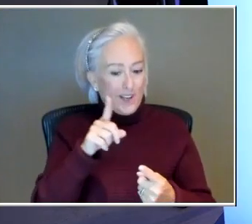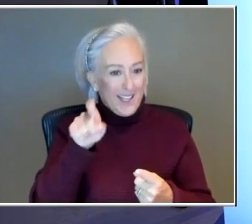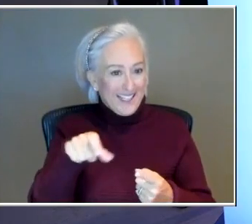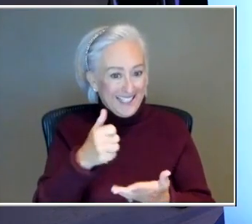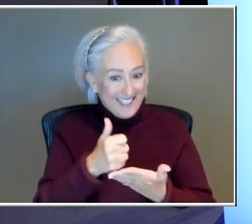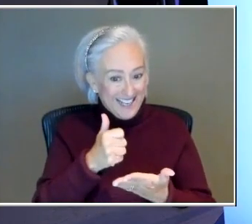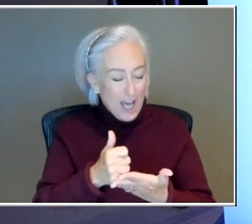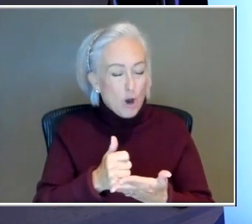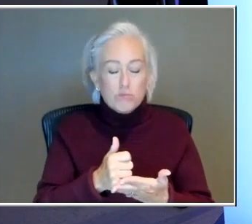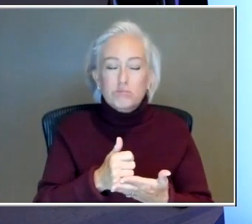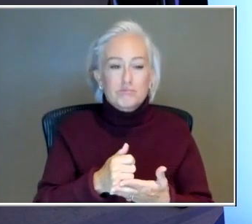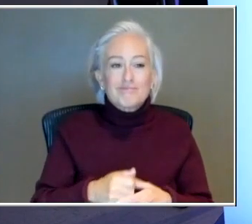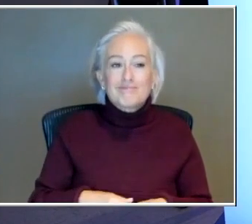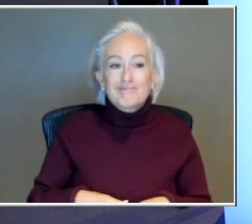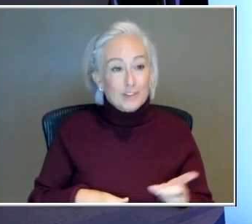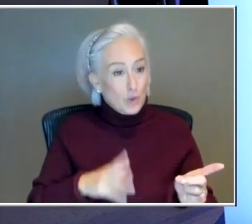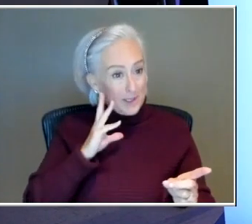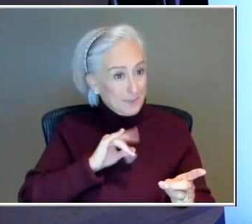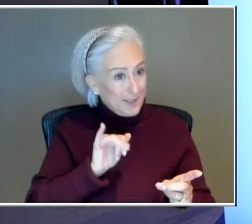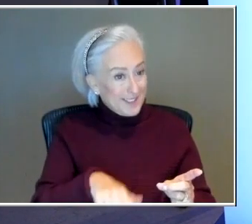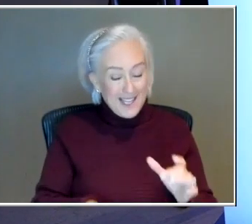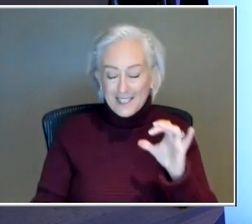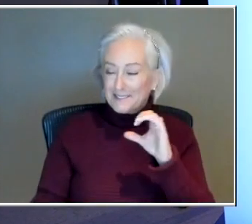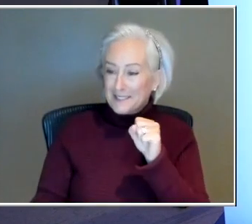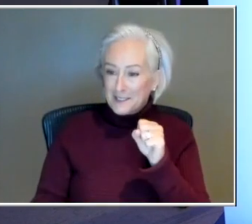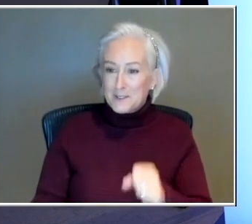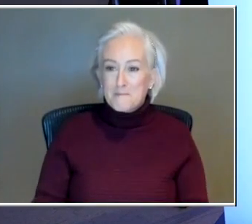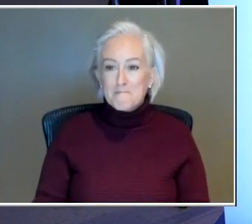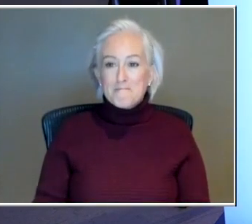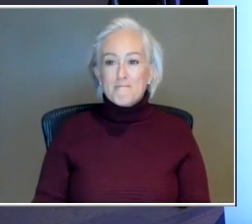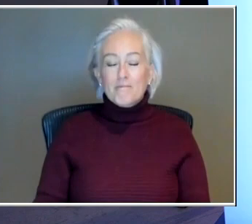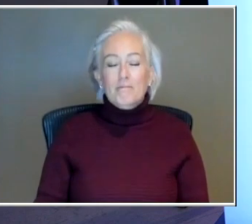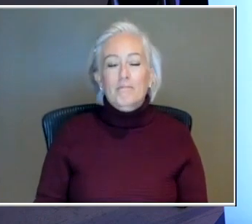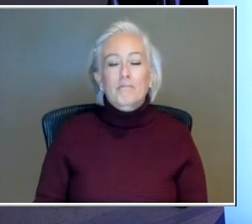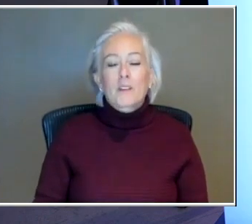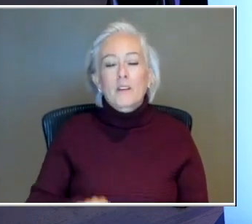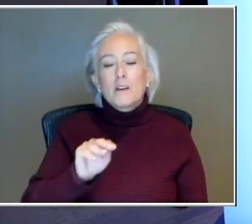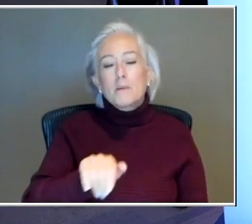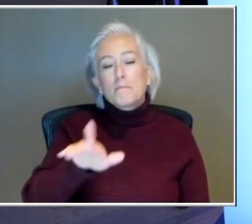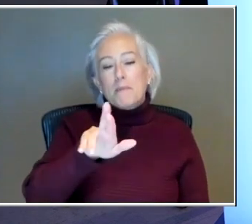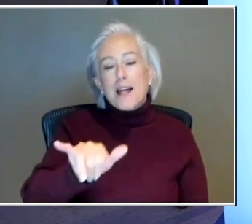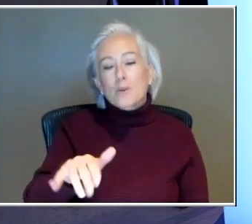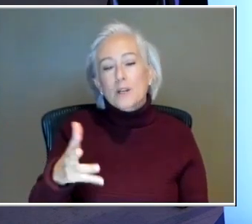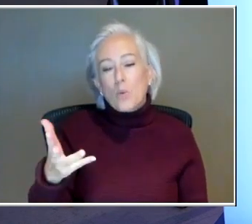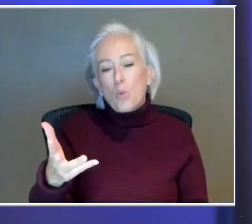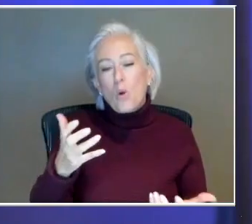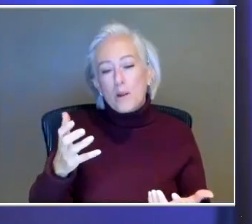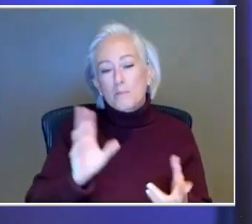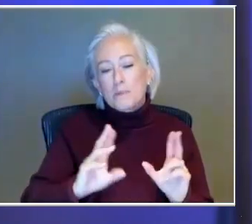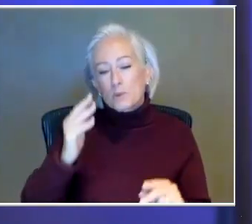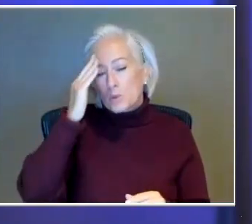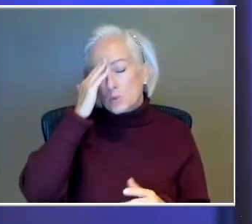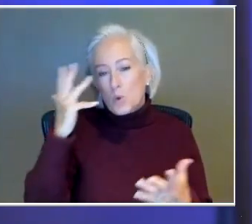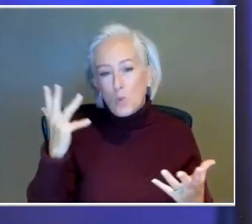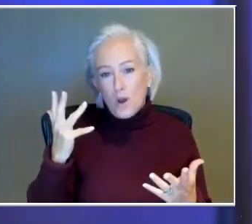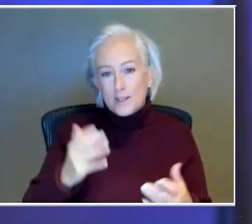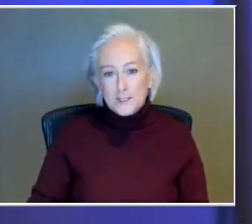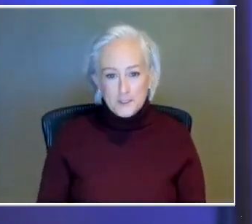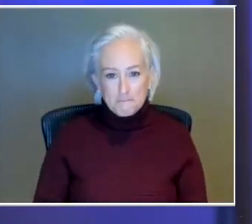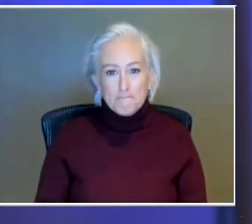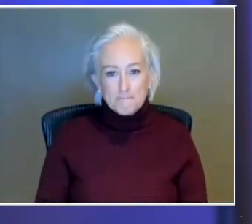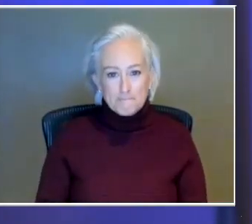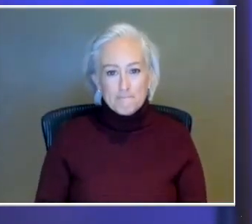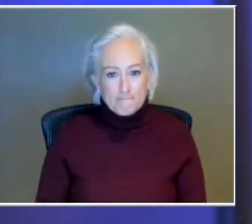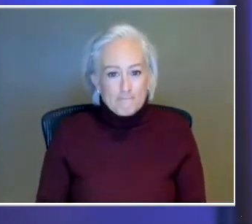Yeah. So what do you want people to take away from your story? Just like I said before, just do not give up on this,